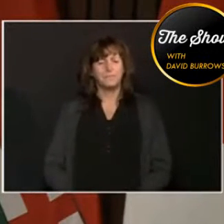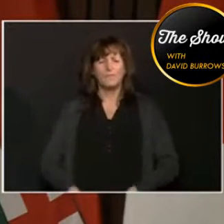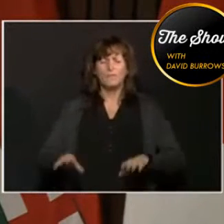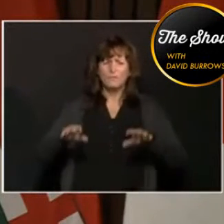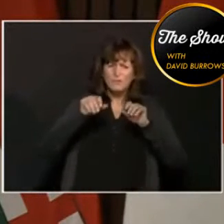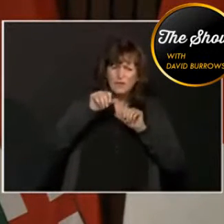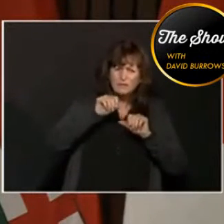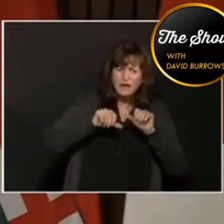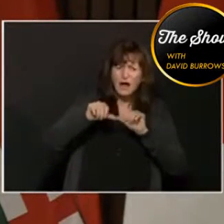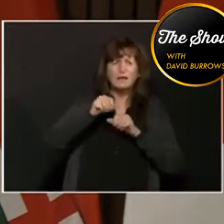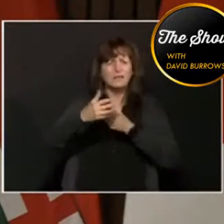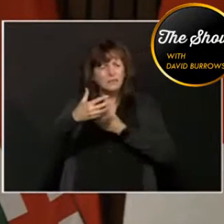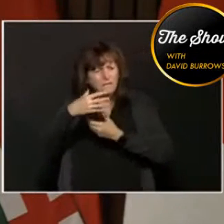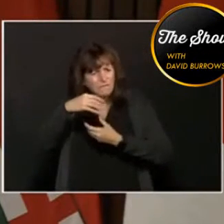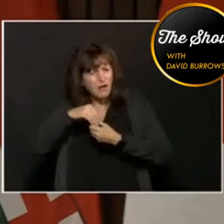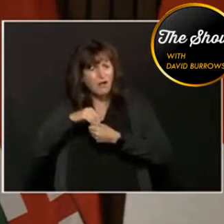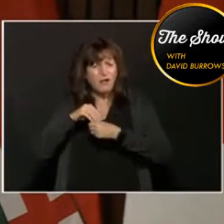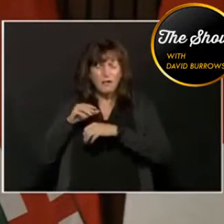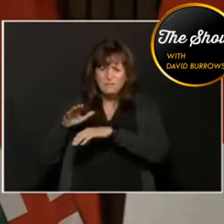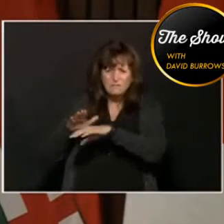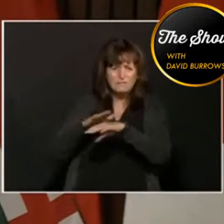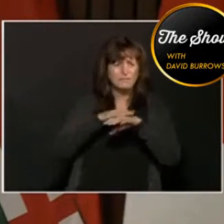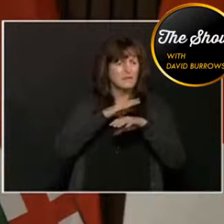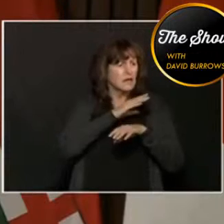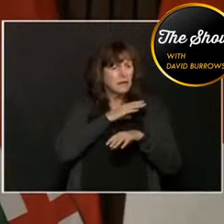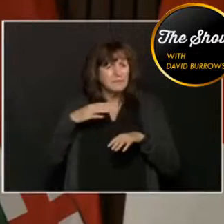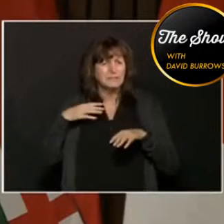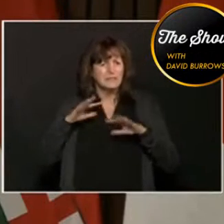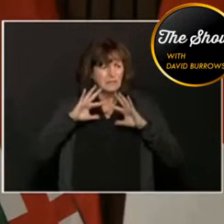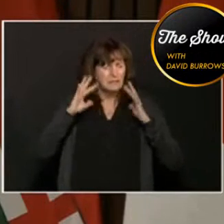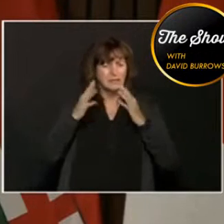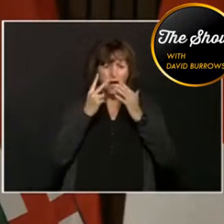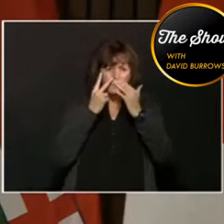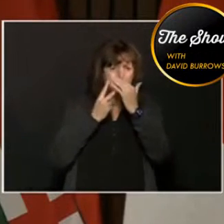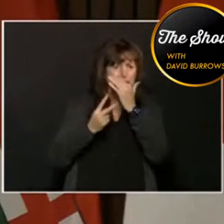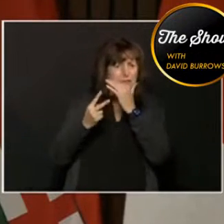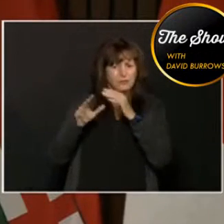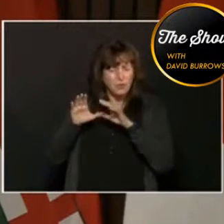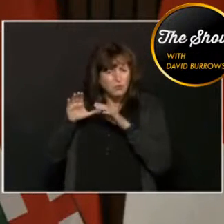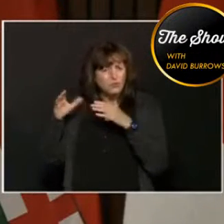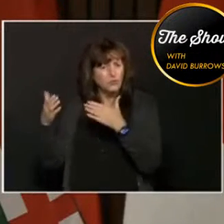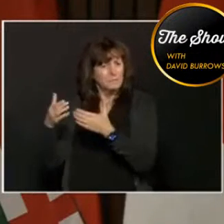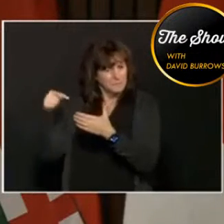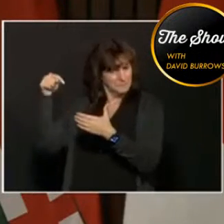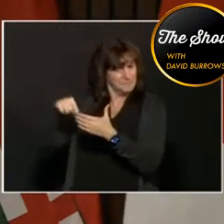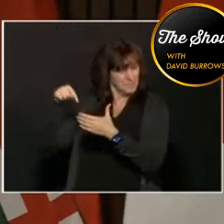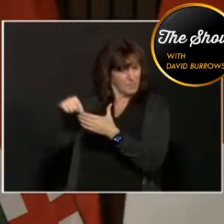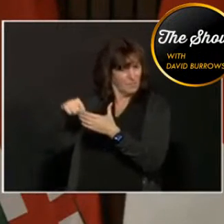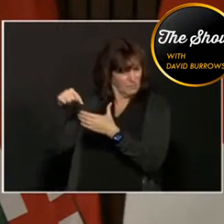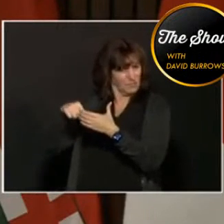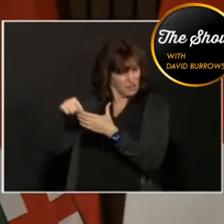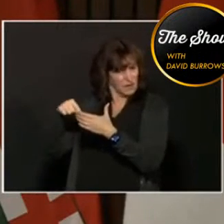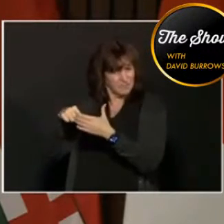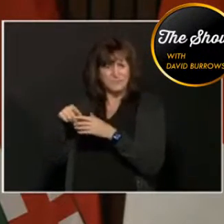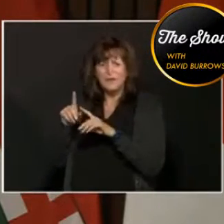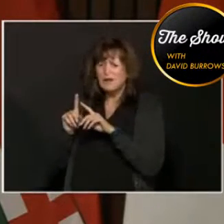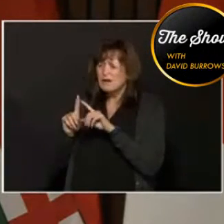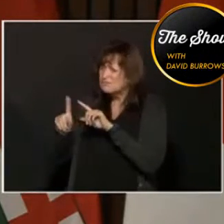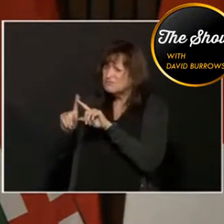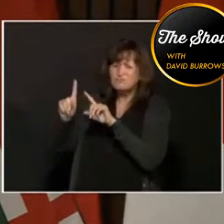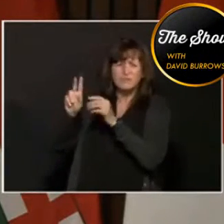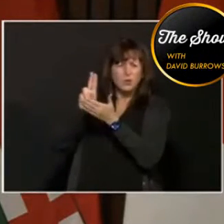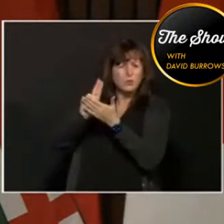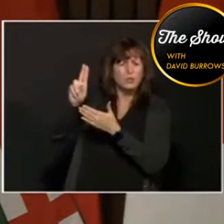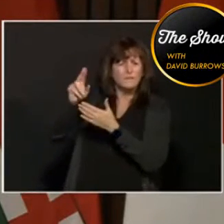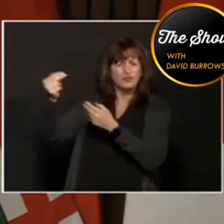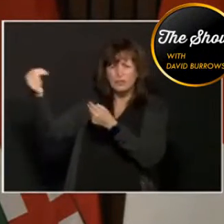advisory, our modeling consensus, and our evidence synthesis tables. They've come from universities, hospital research